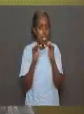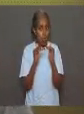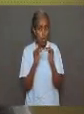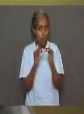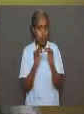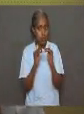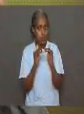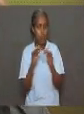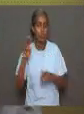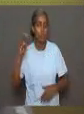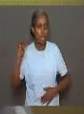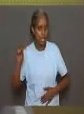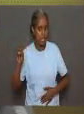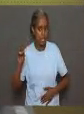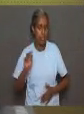to n.